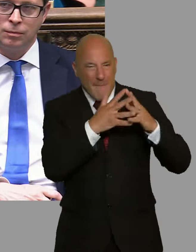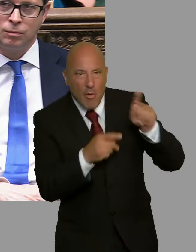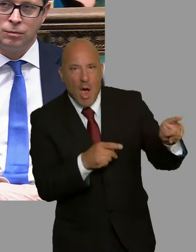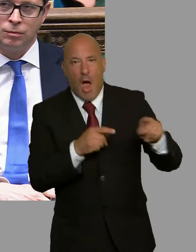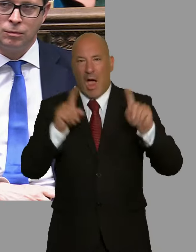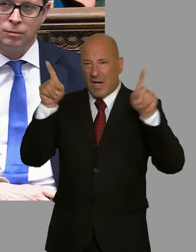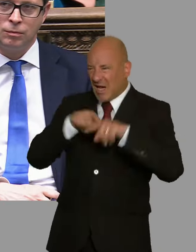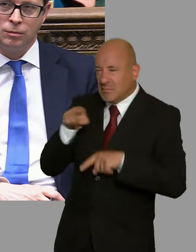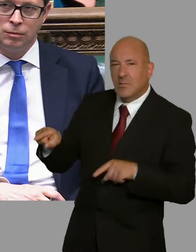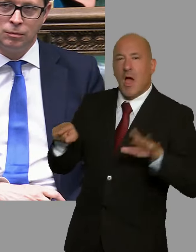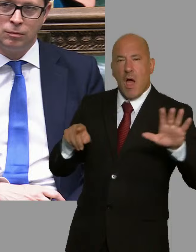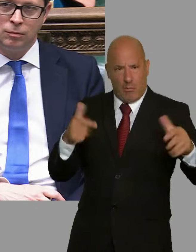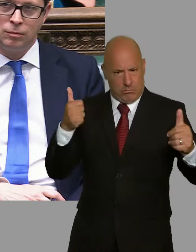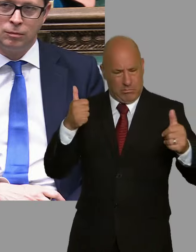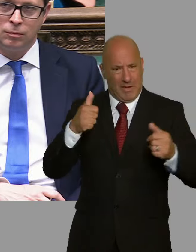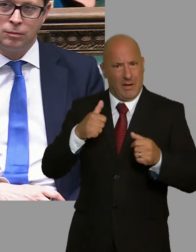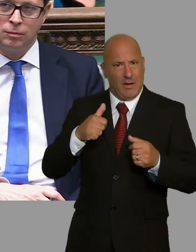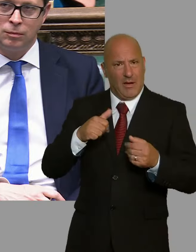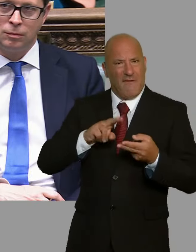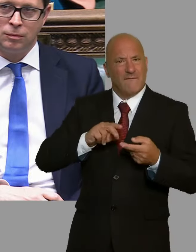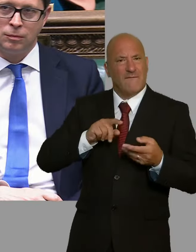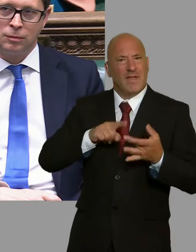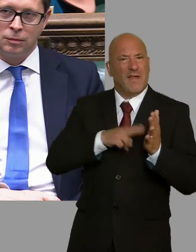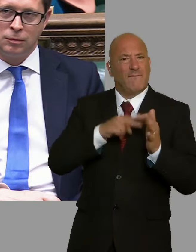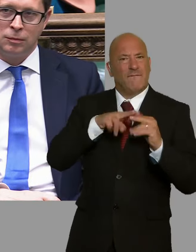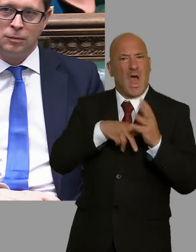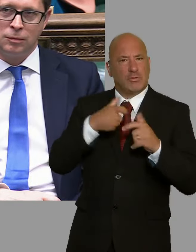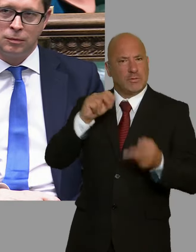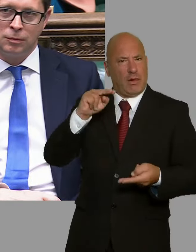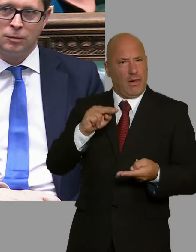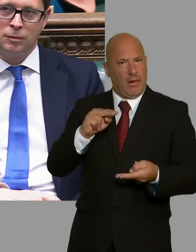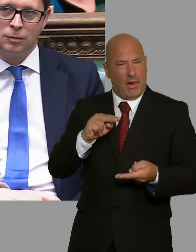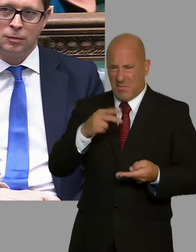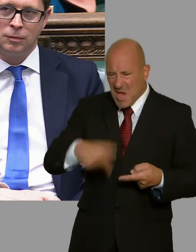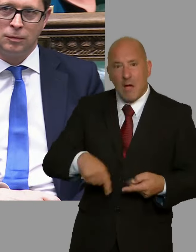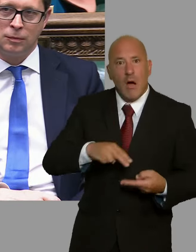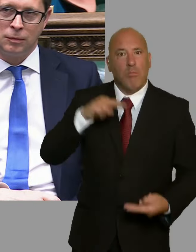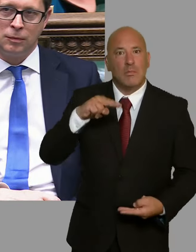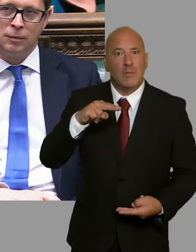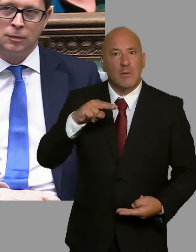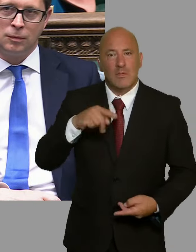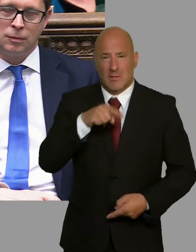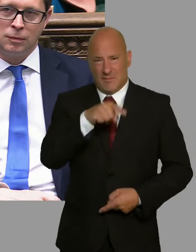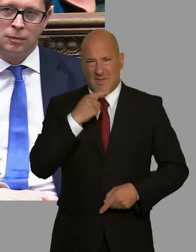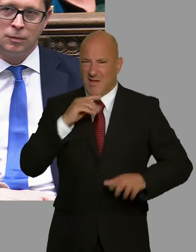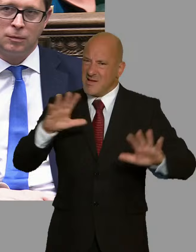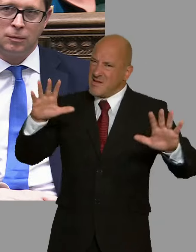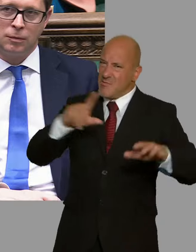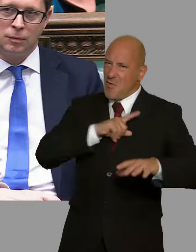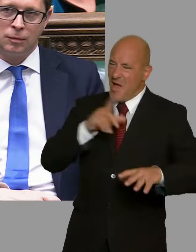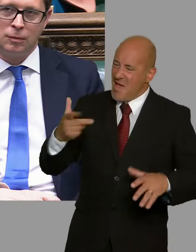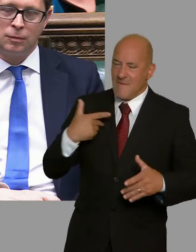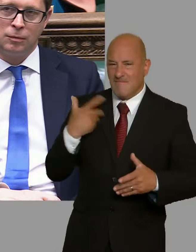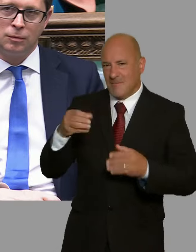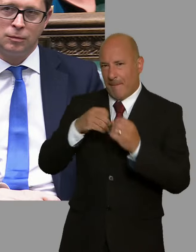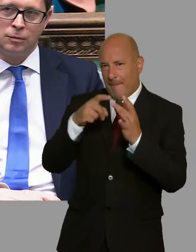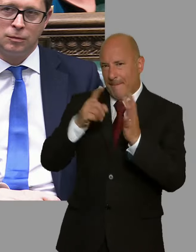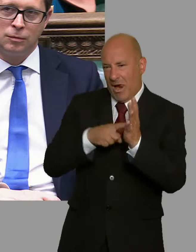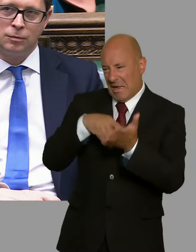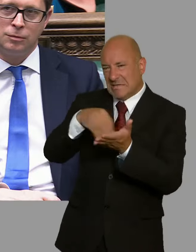policies would do. We called it Awful April. The Prime Minister came into office. saying that he would tackle the cost of